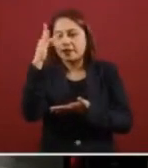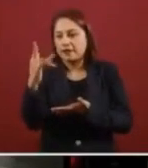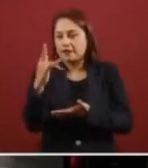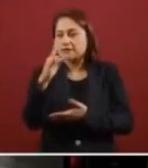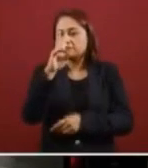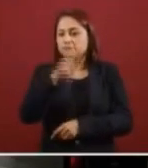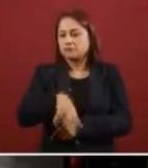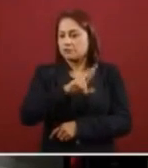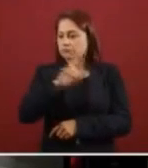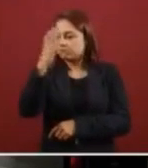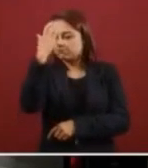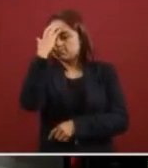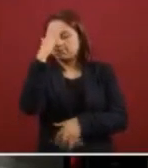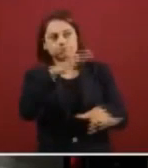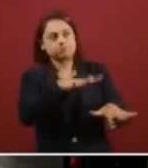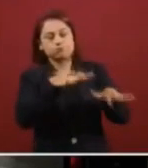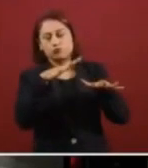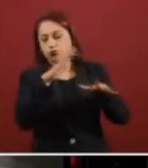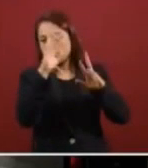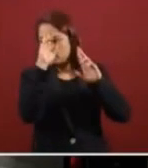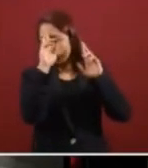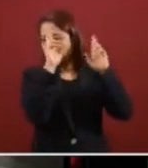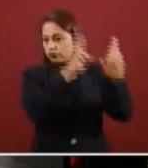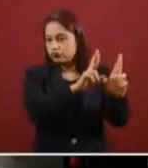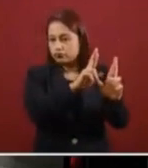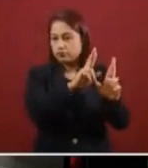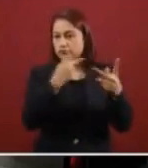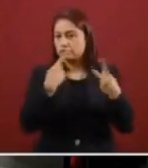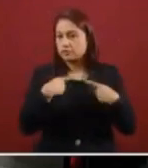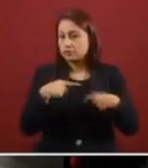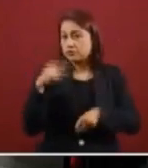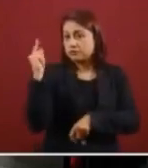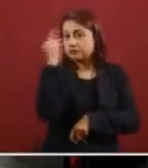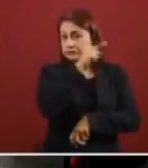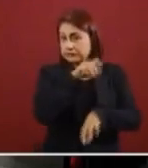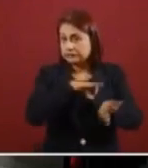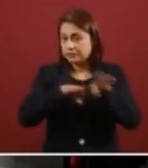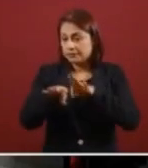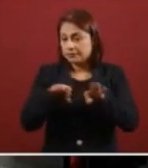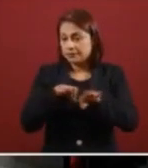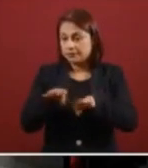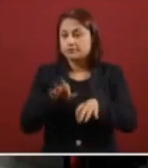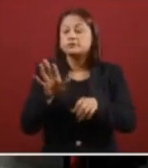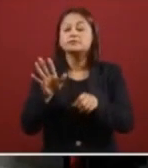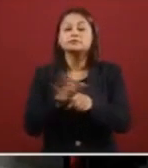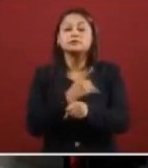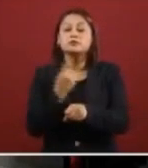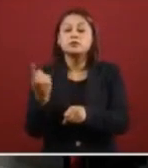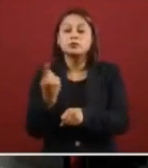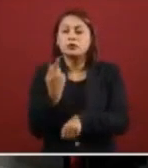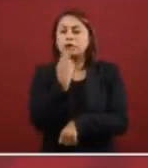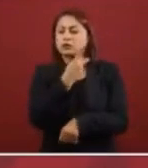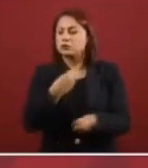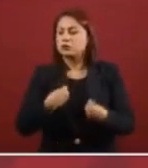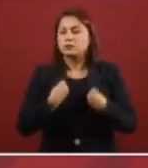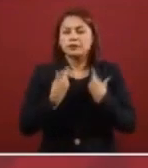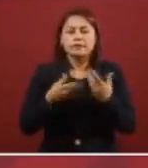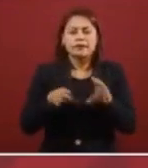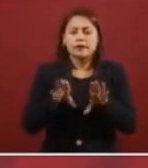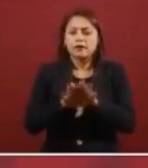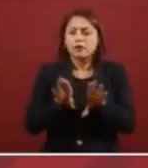our gratefulness and recognition to our countrymen, because they